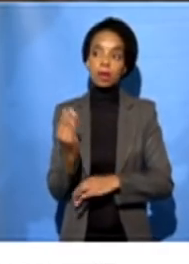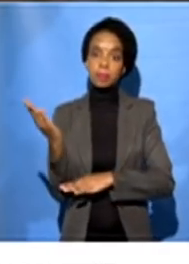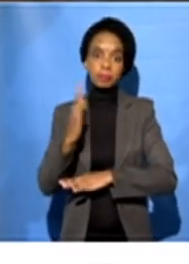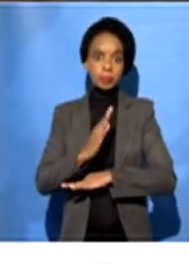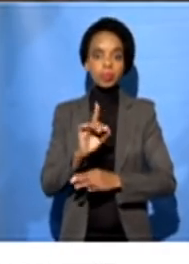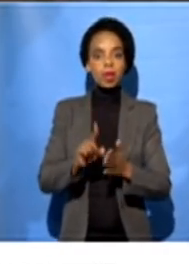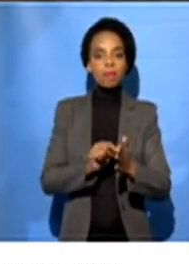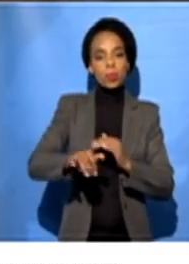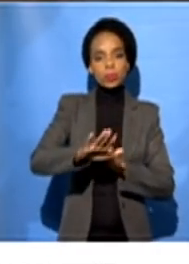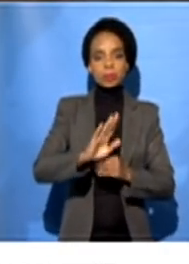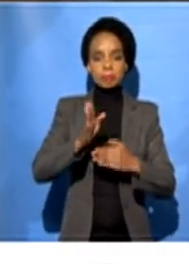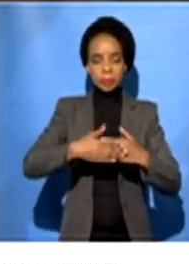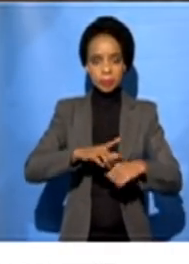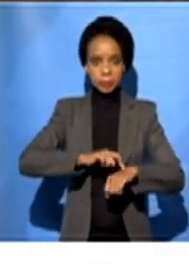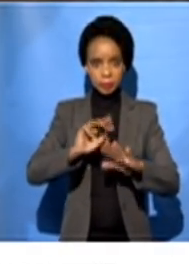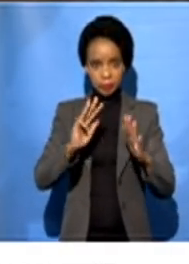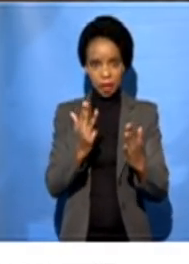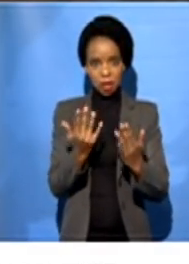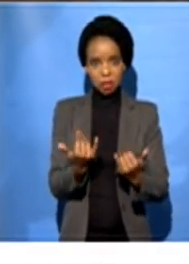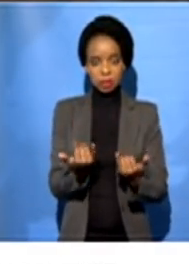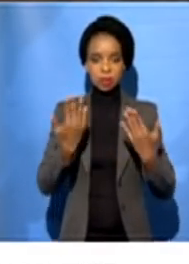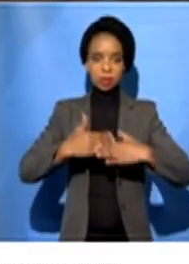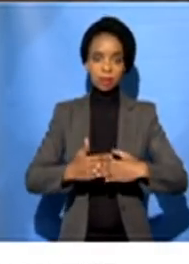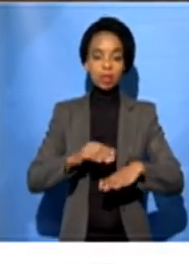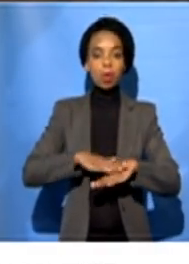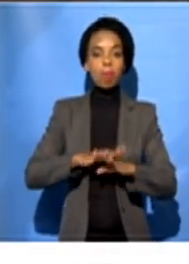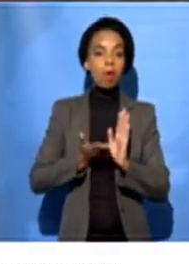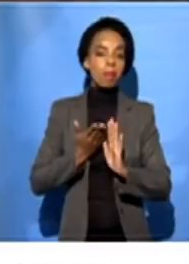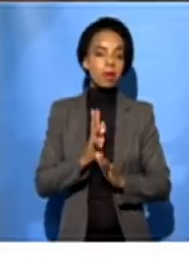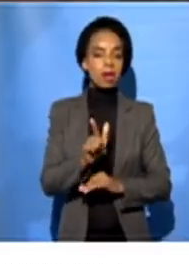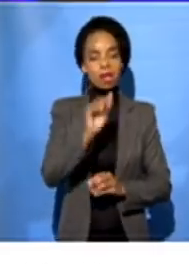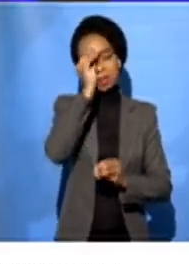p.m. this evening, we will keep tabs on that story and we'll give you an update later. Back to you, Peter.